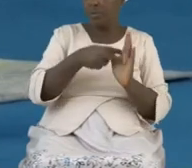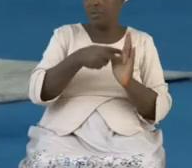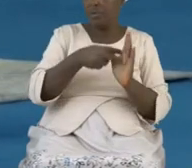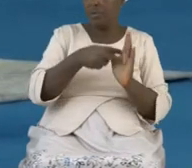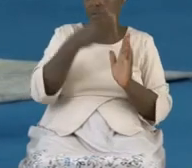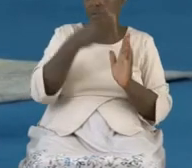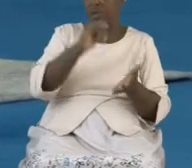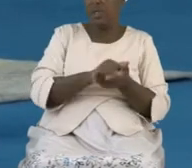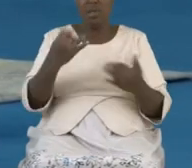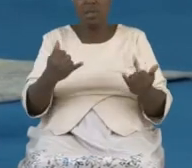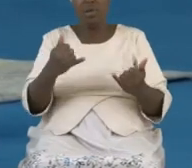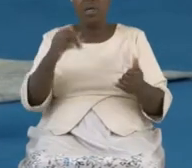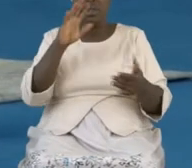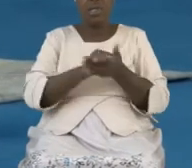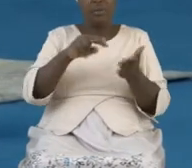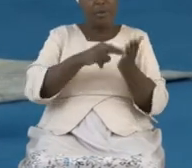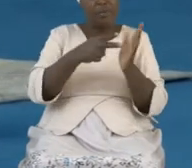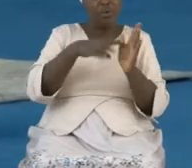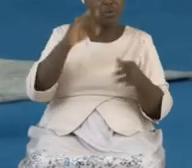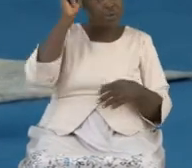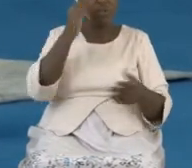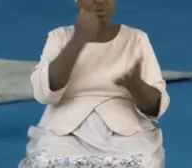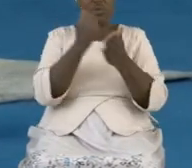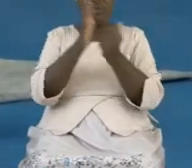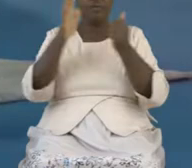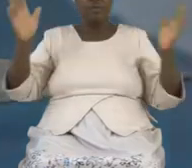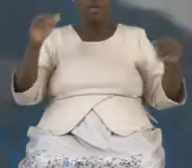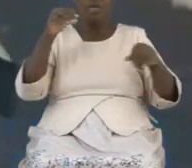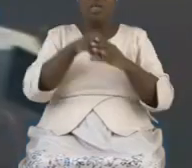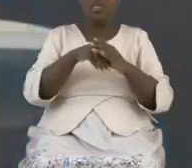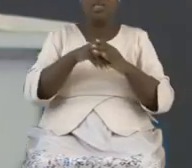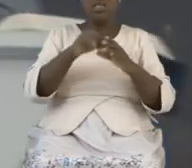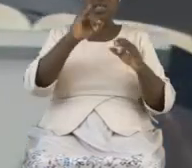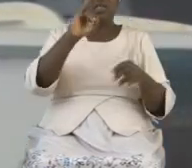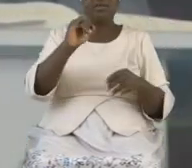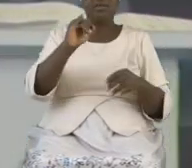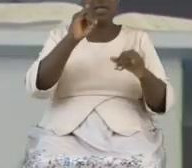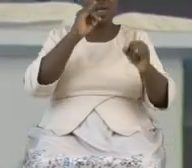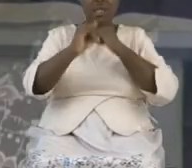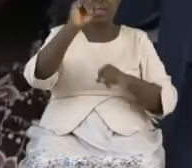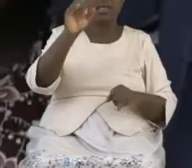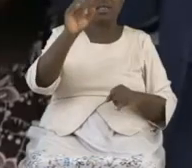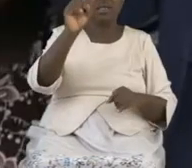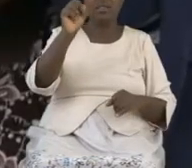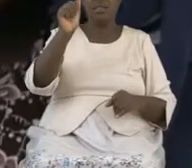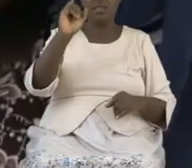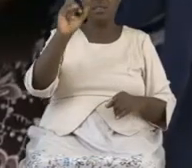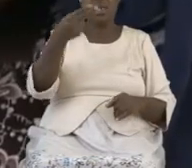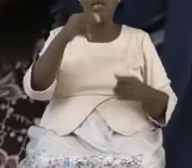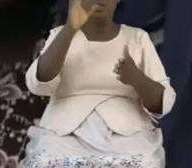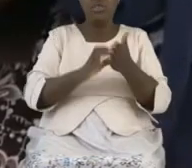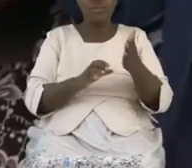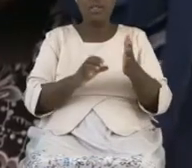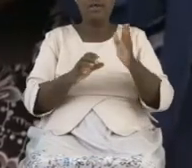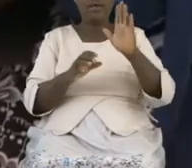his crucifixion in Isaiah chapter 53. We're looking at verse 4.